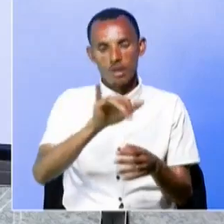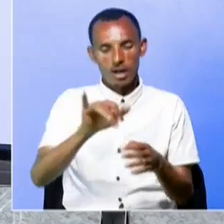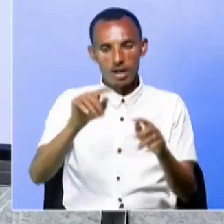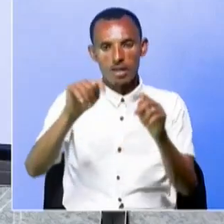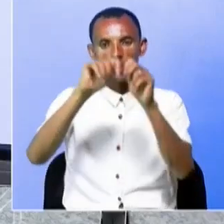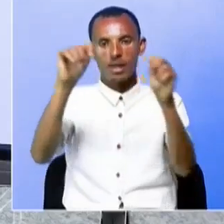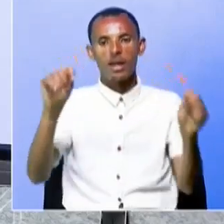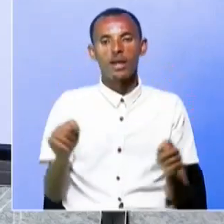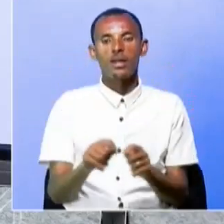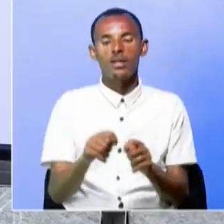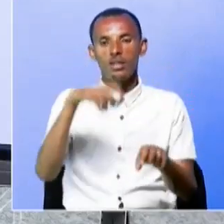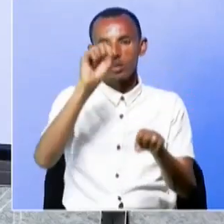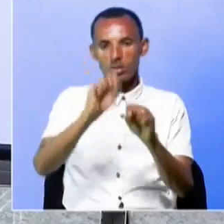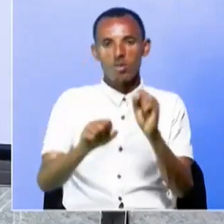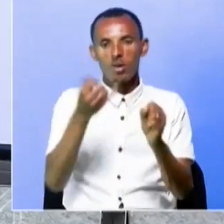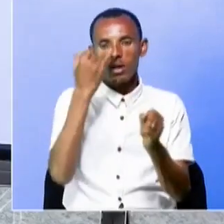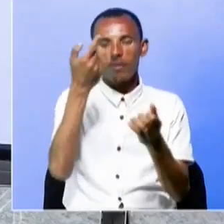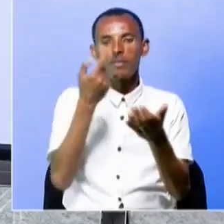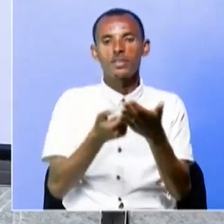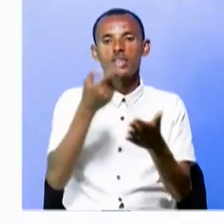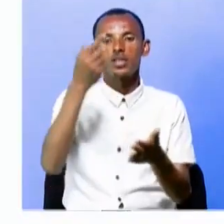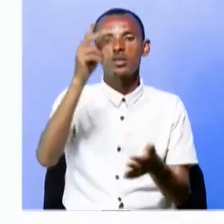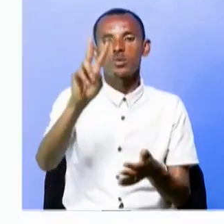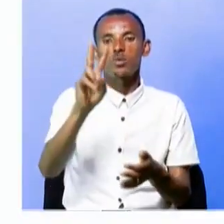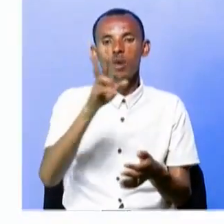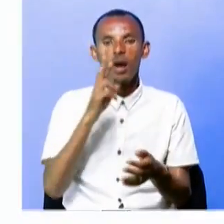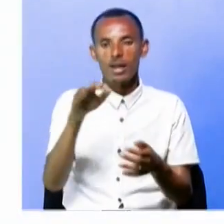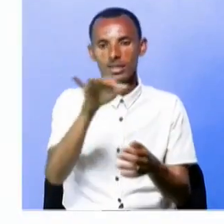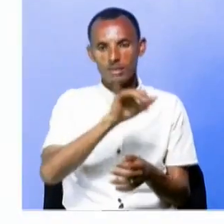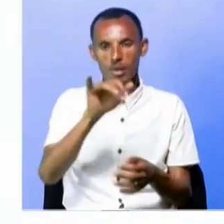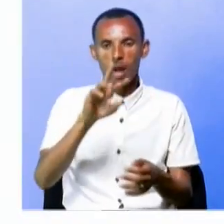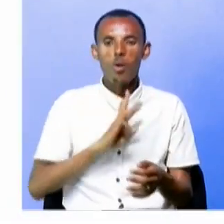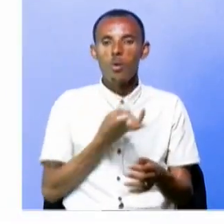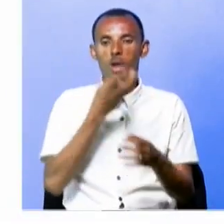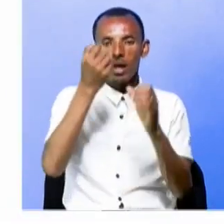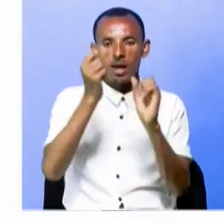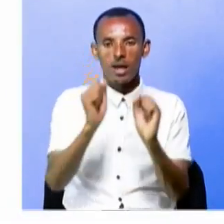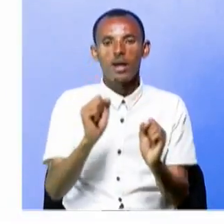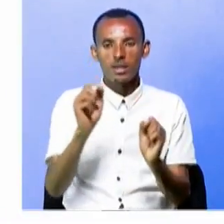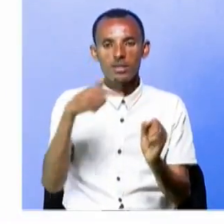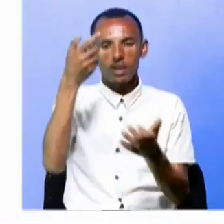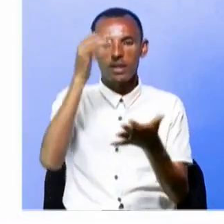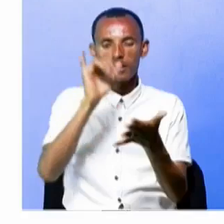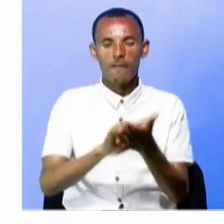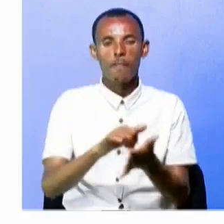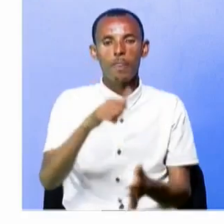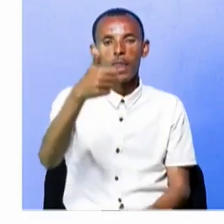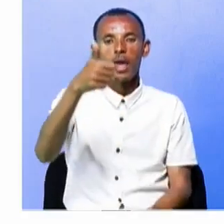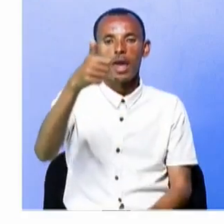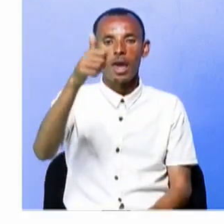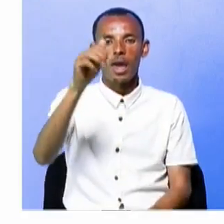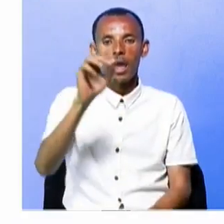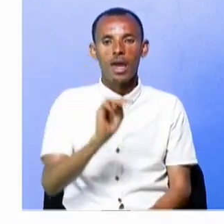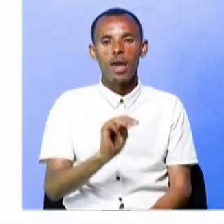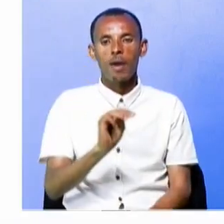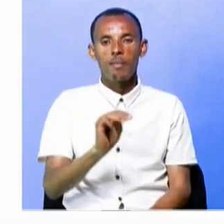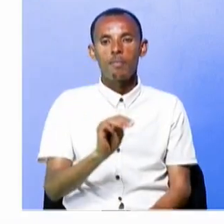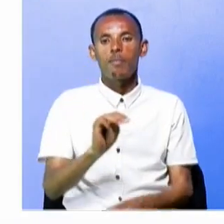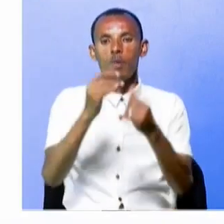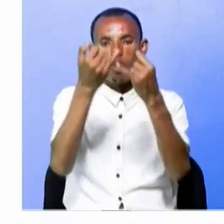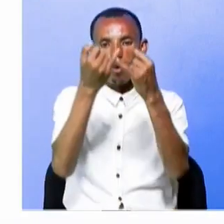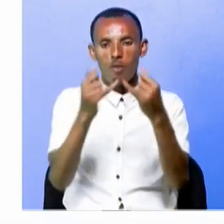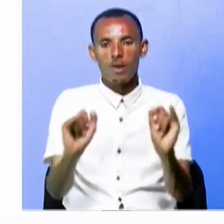triangles. So if these two are similar, we can say that AM